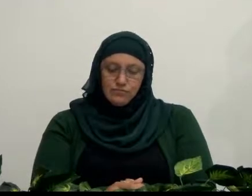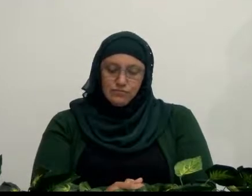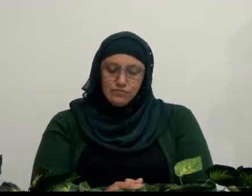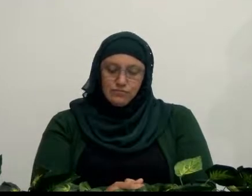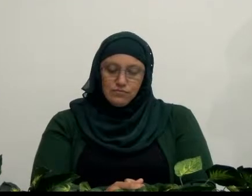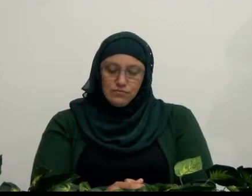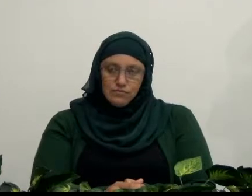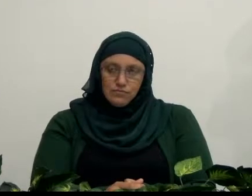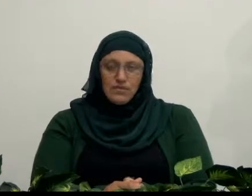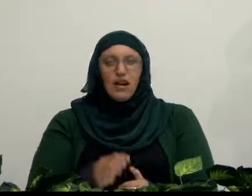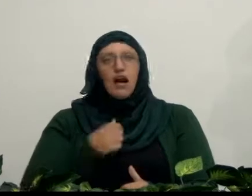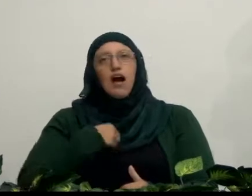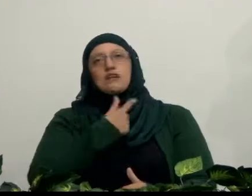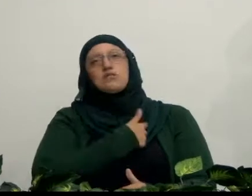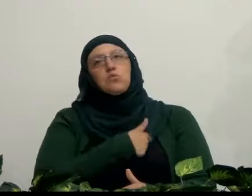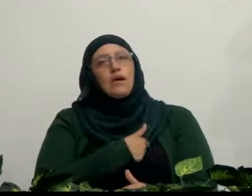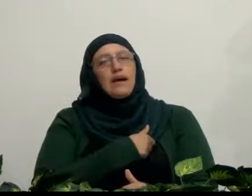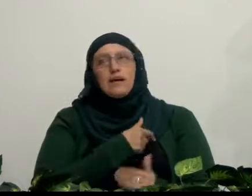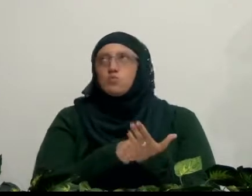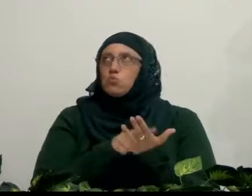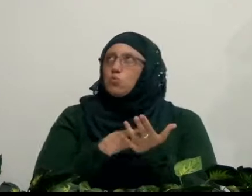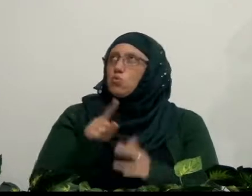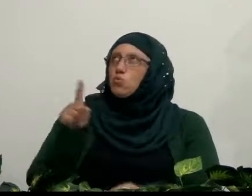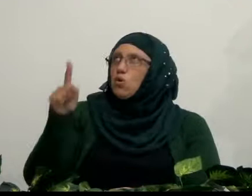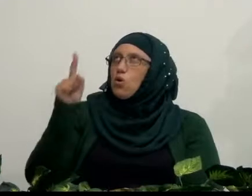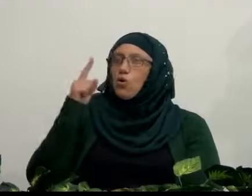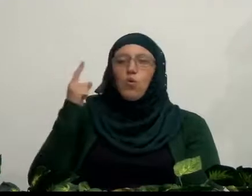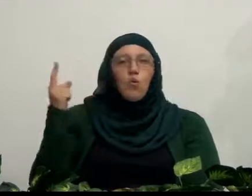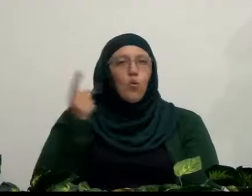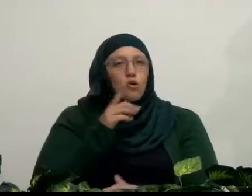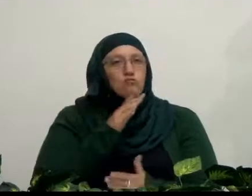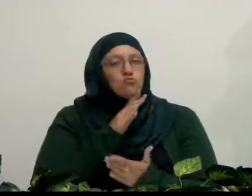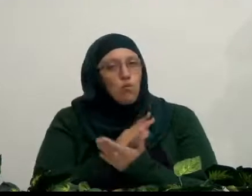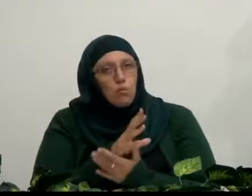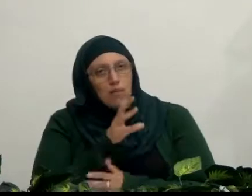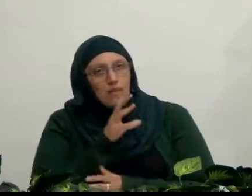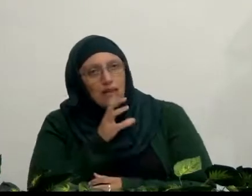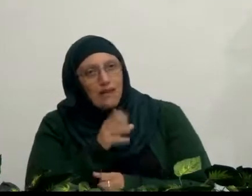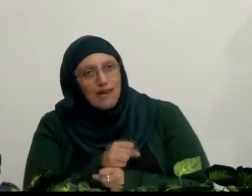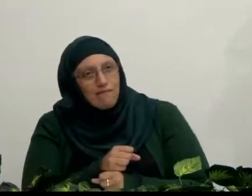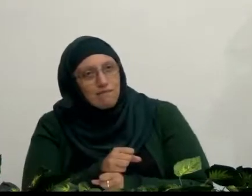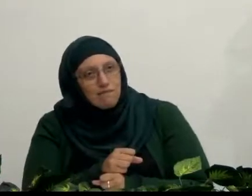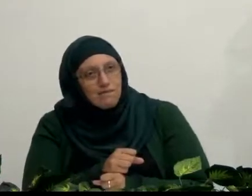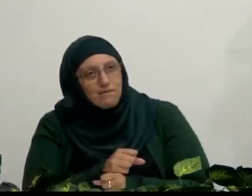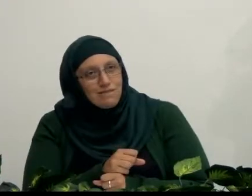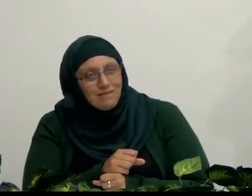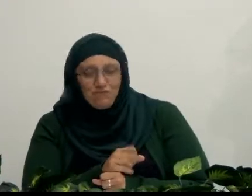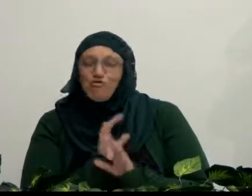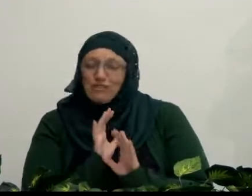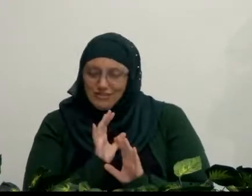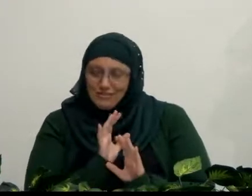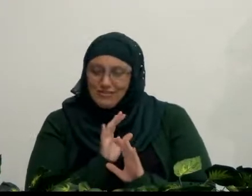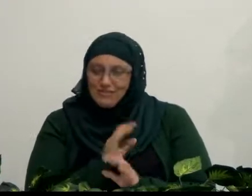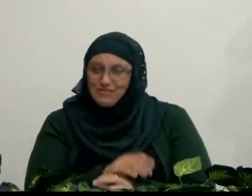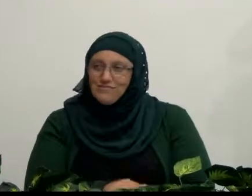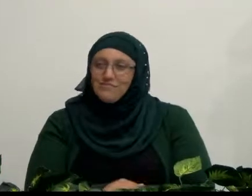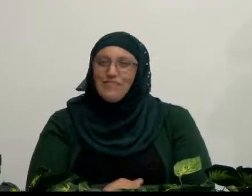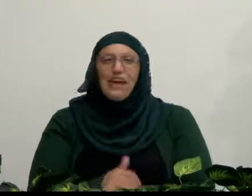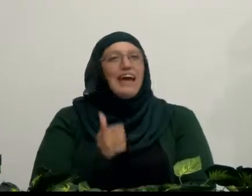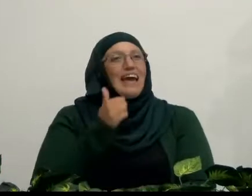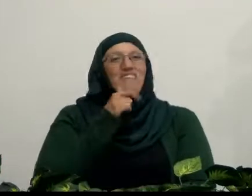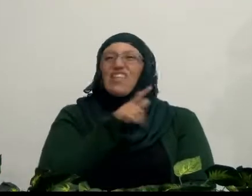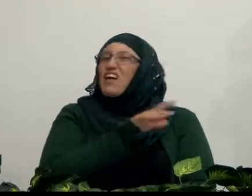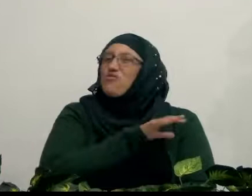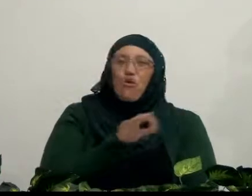I swear to God, a so-called believer is not going to be a believer hatta yakuna li